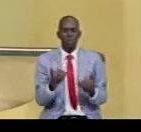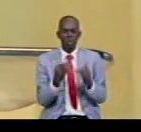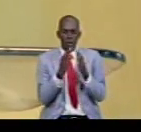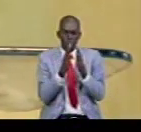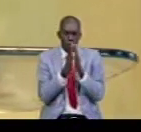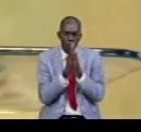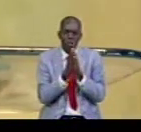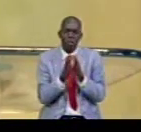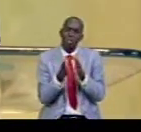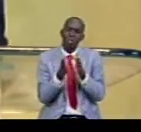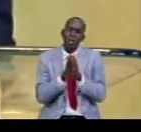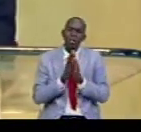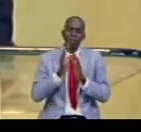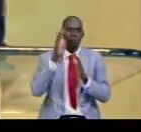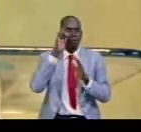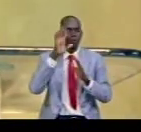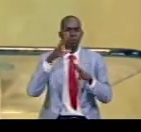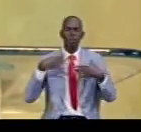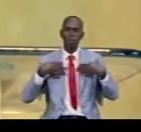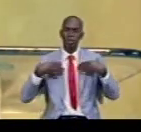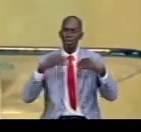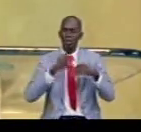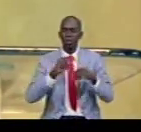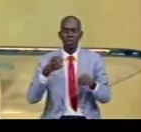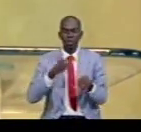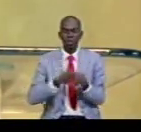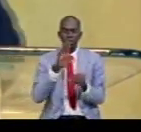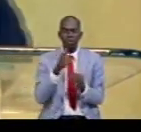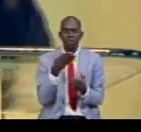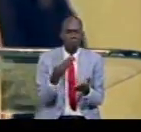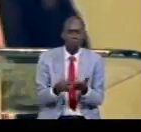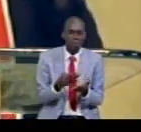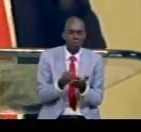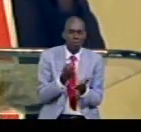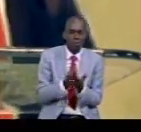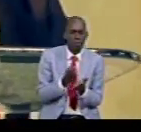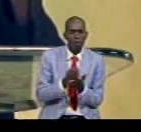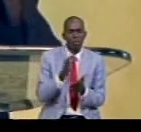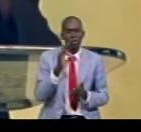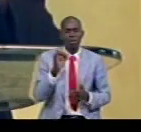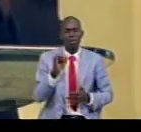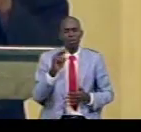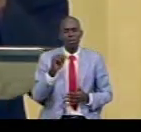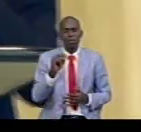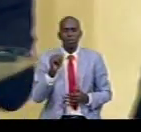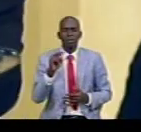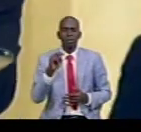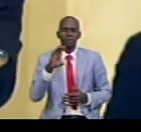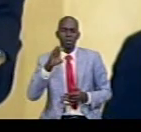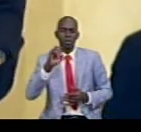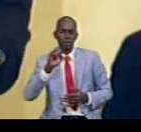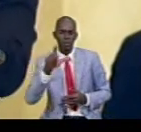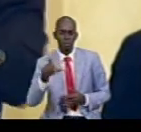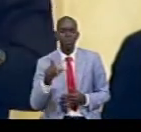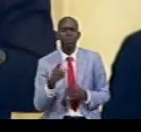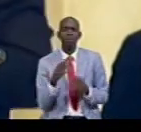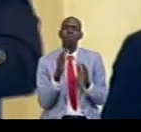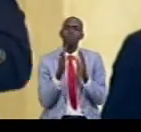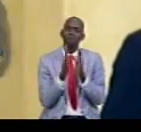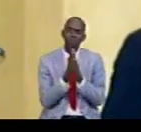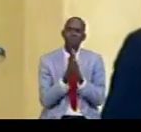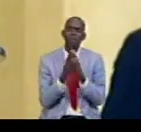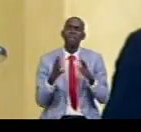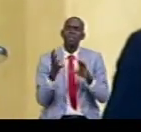your financial healing. Claim your marital healing. Claim your academic healing, students and children. Claim your healing. It's your